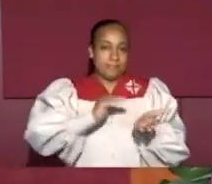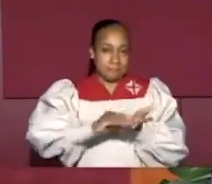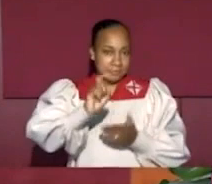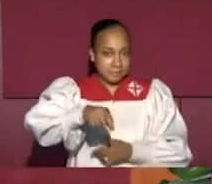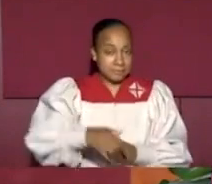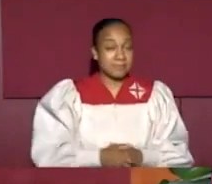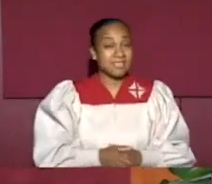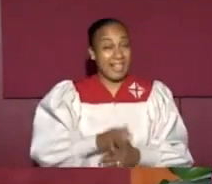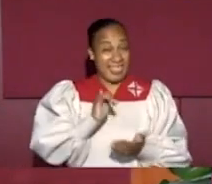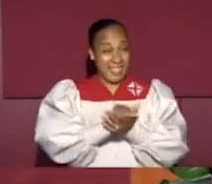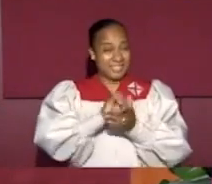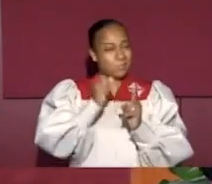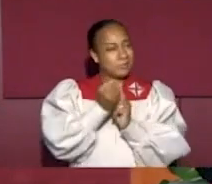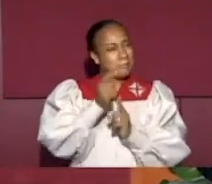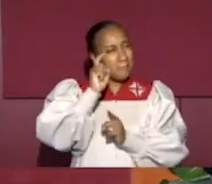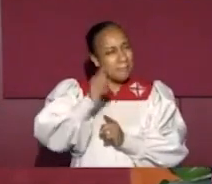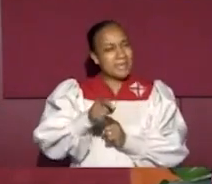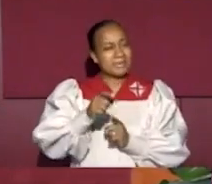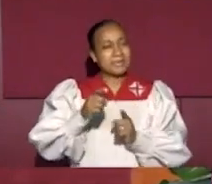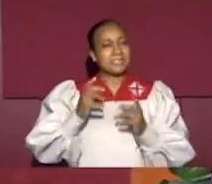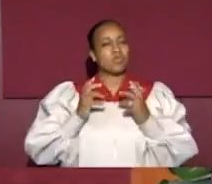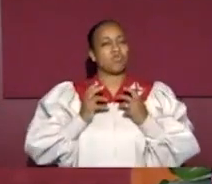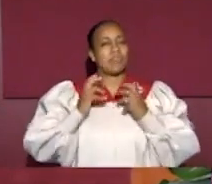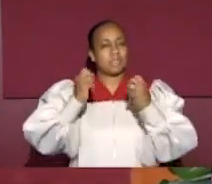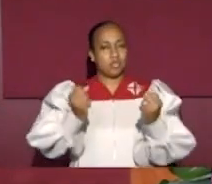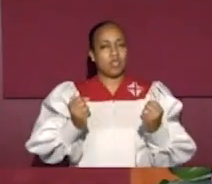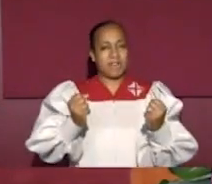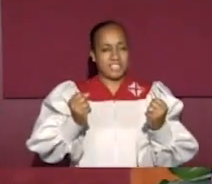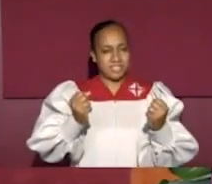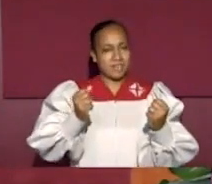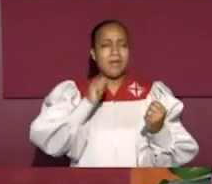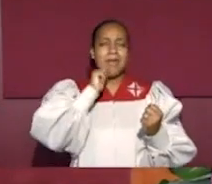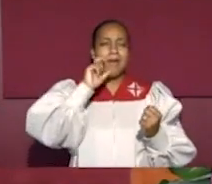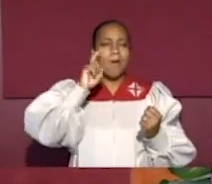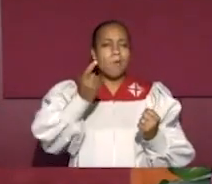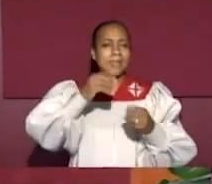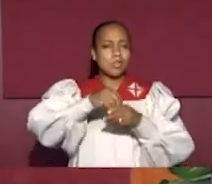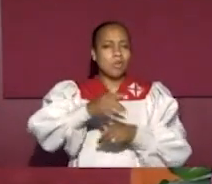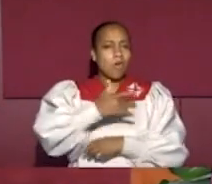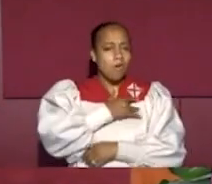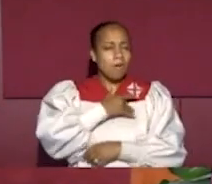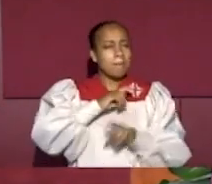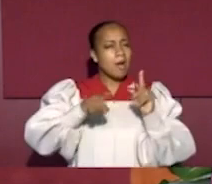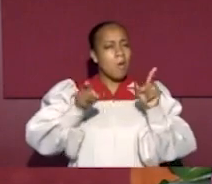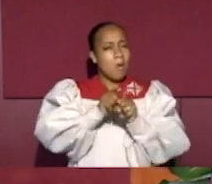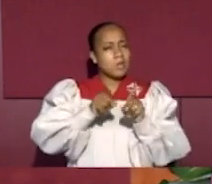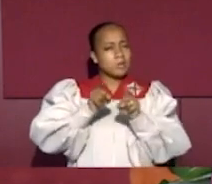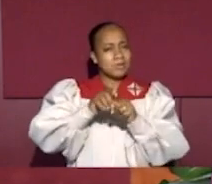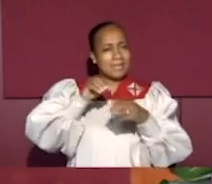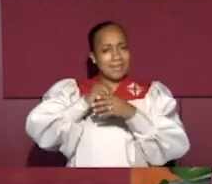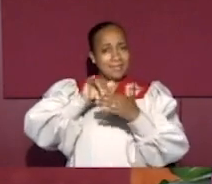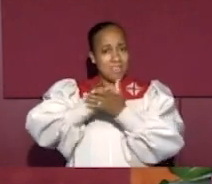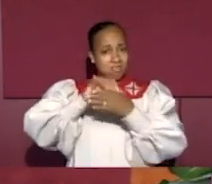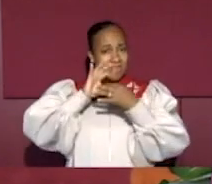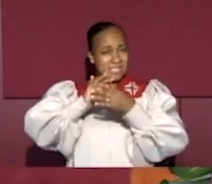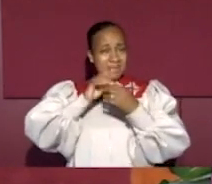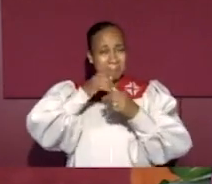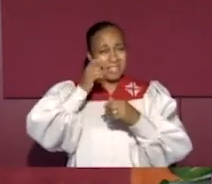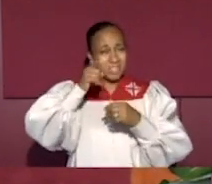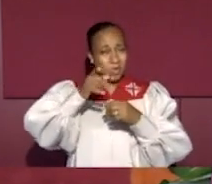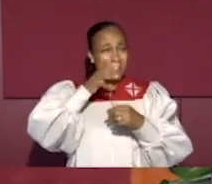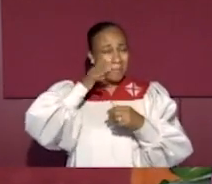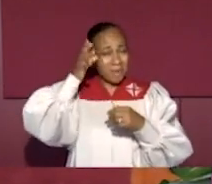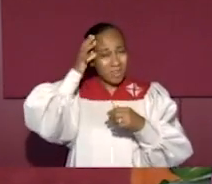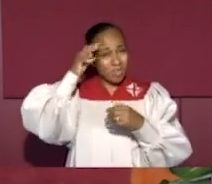And in those cases, there has to be a restoration, not only in your heart, but also in the relationship, because your